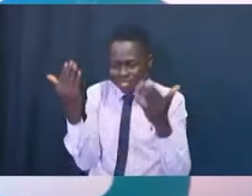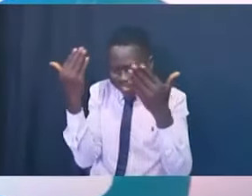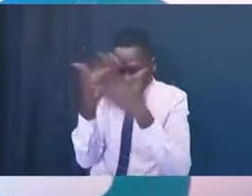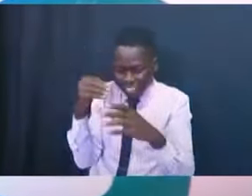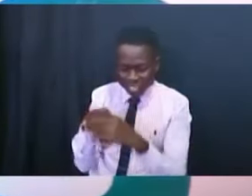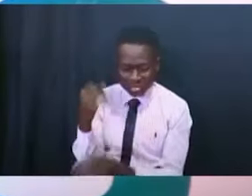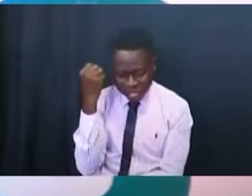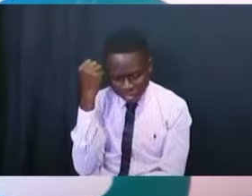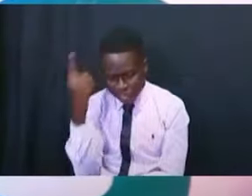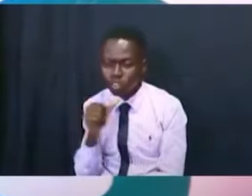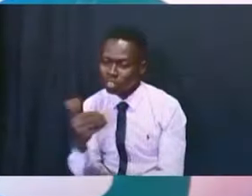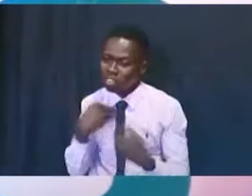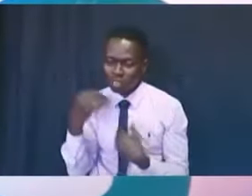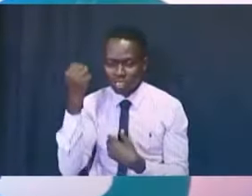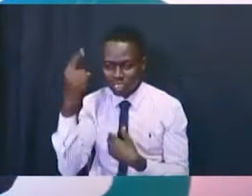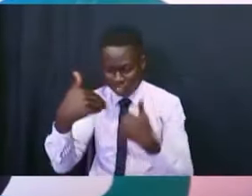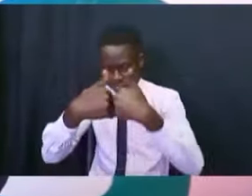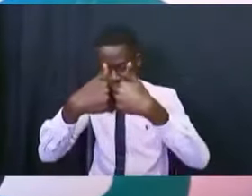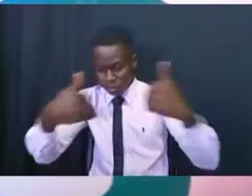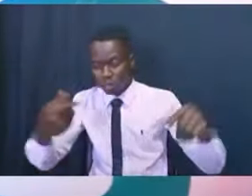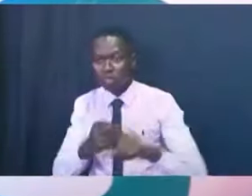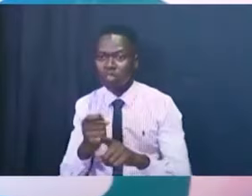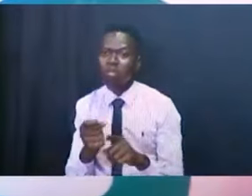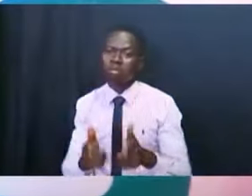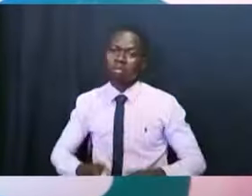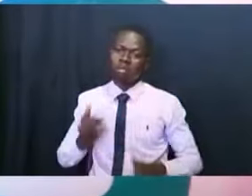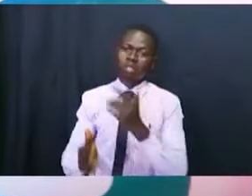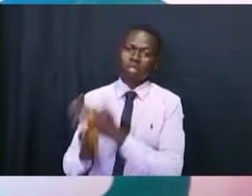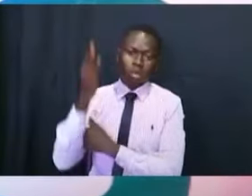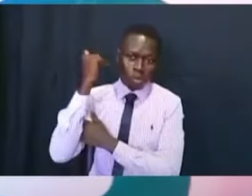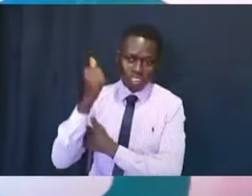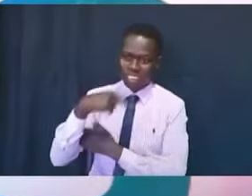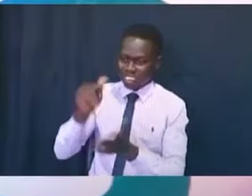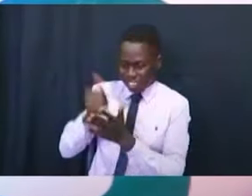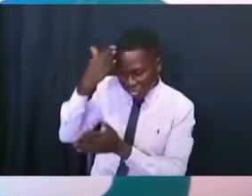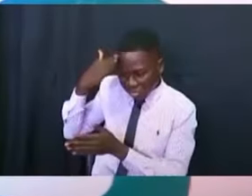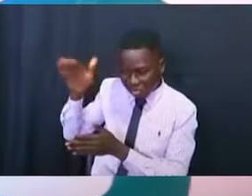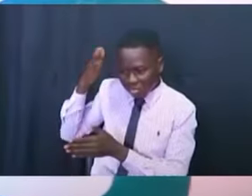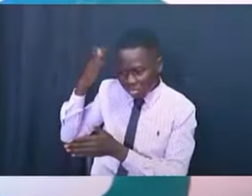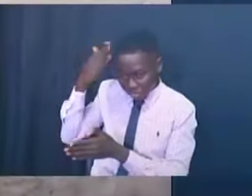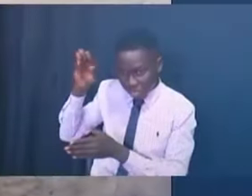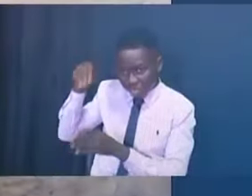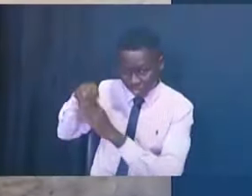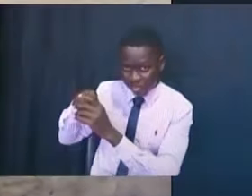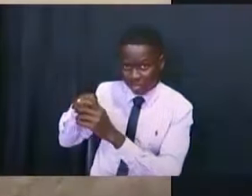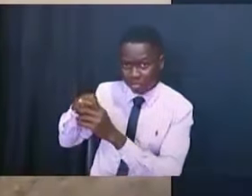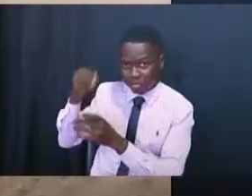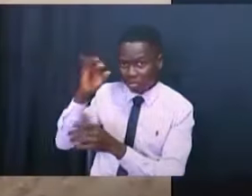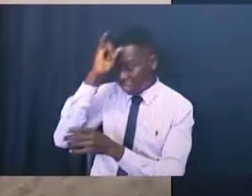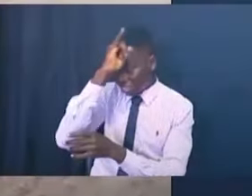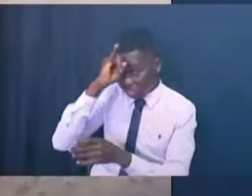their understanding and separated from the life of God because of the ignorance that is in them due to